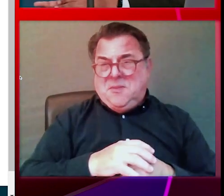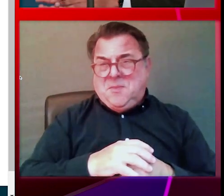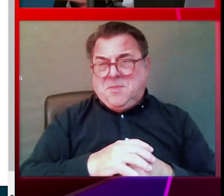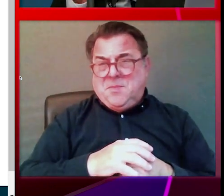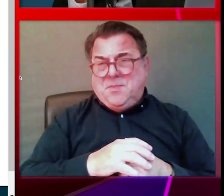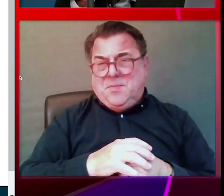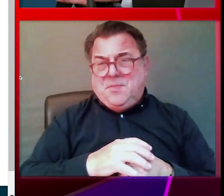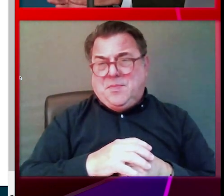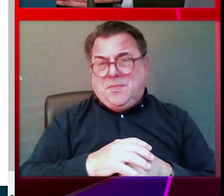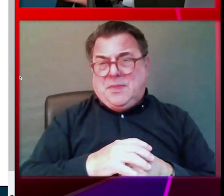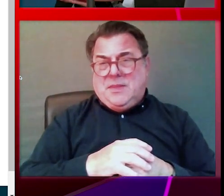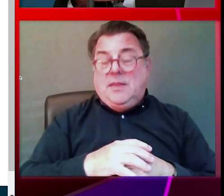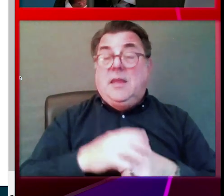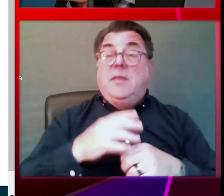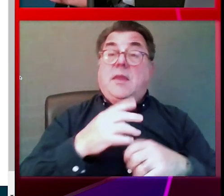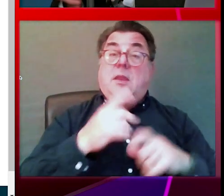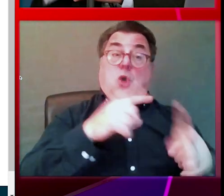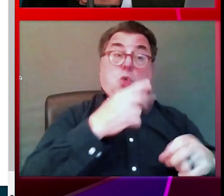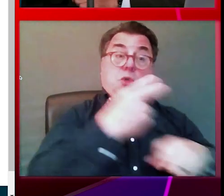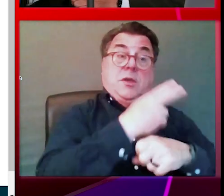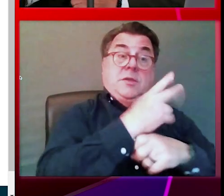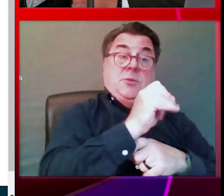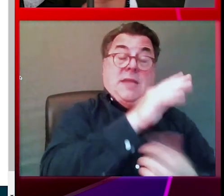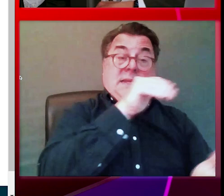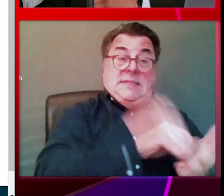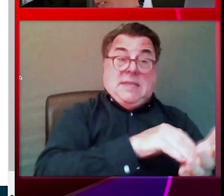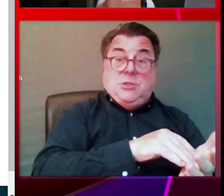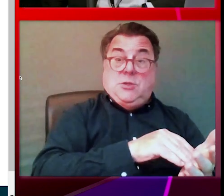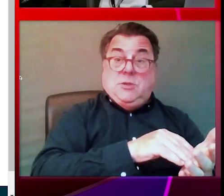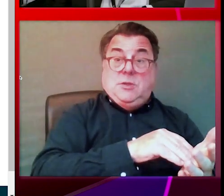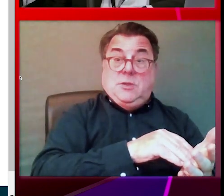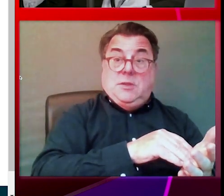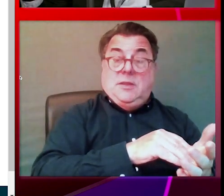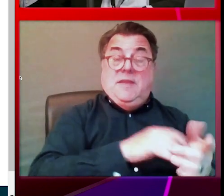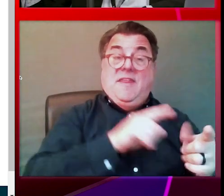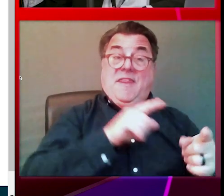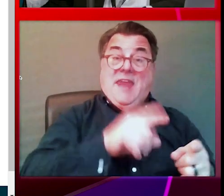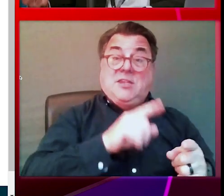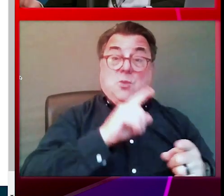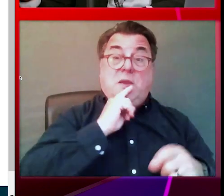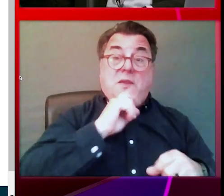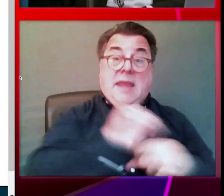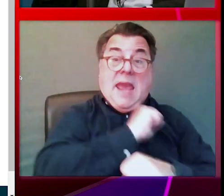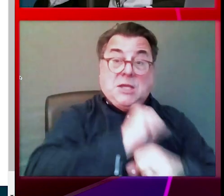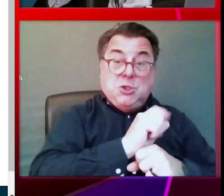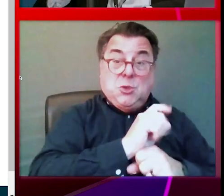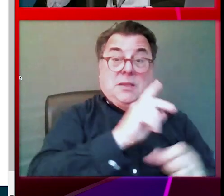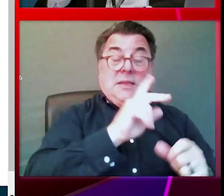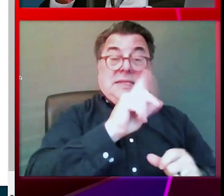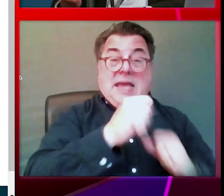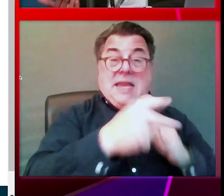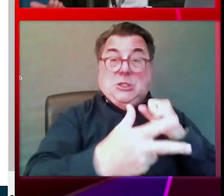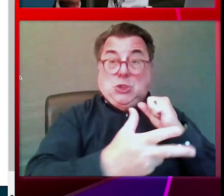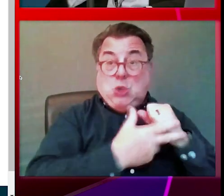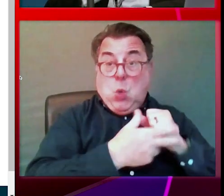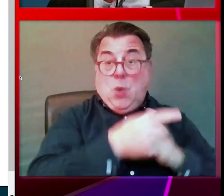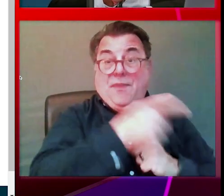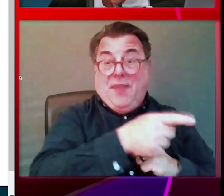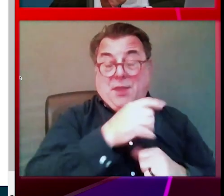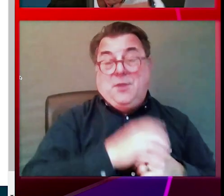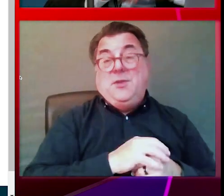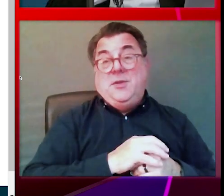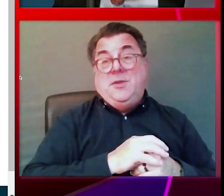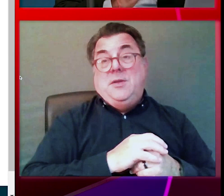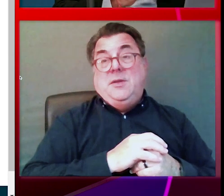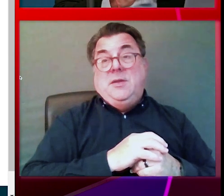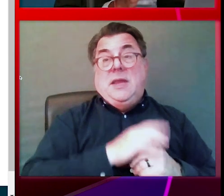customer data center with the Thales CipherTrust Cloud Key Manager, this is where the real data key will be decrypted and returned back to the KMS, and the KMS will return